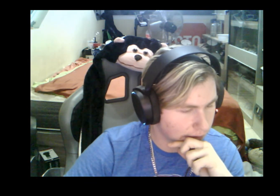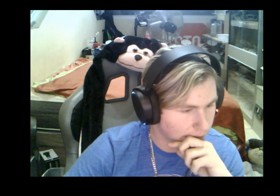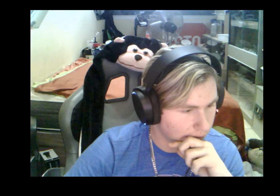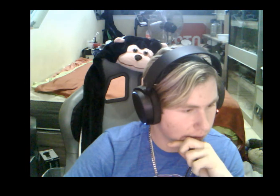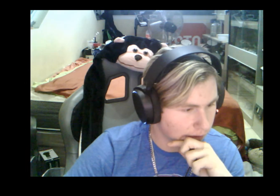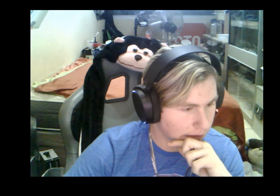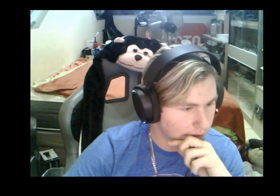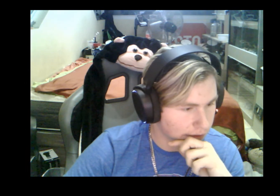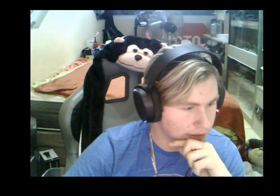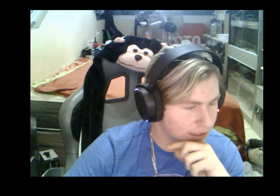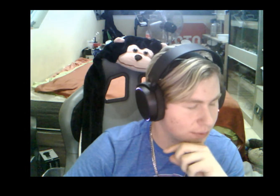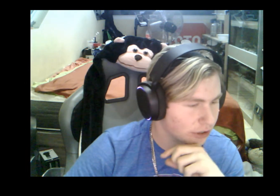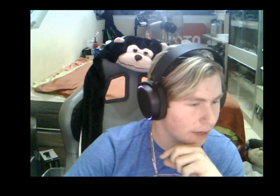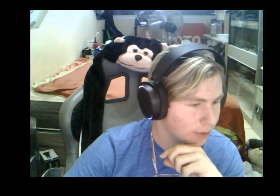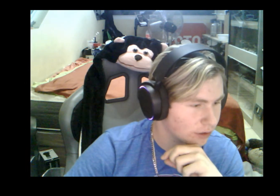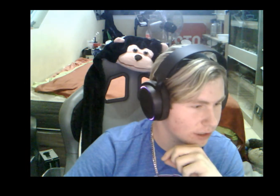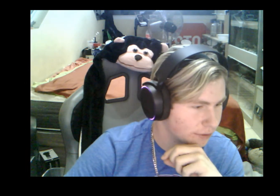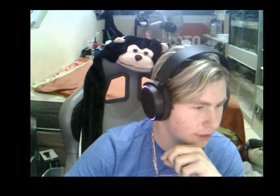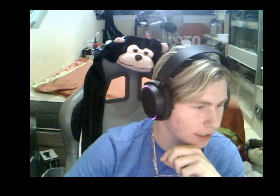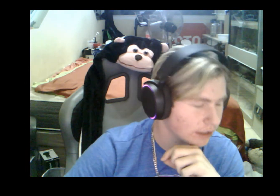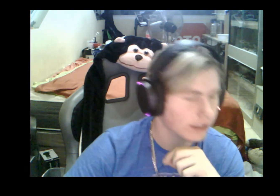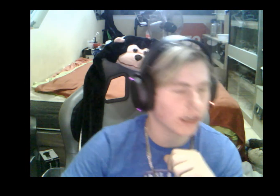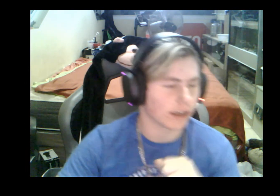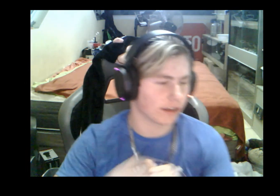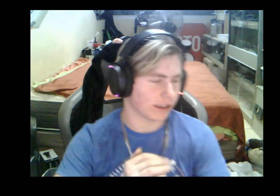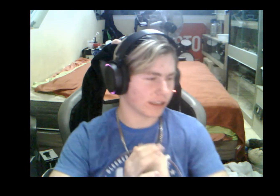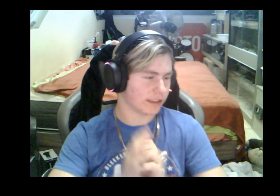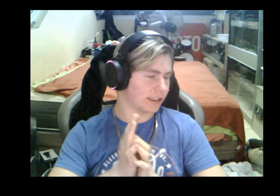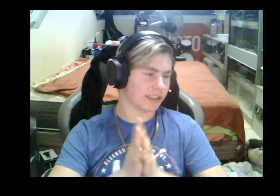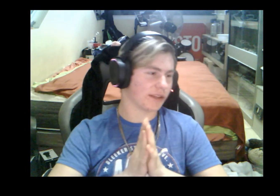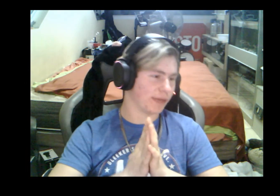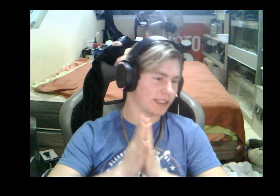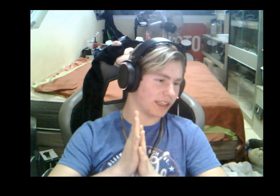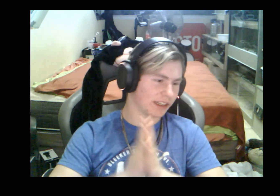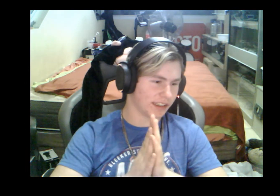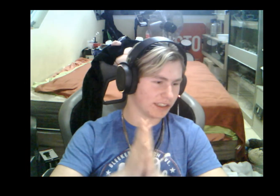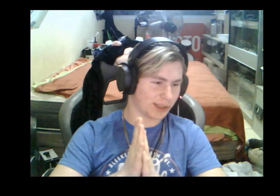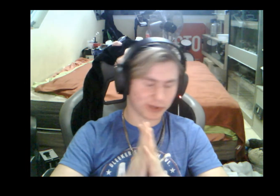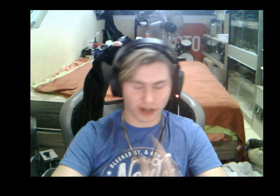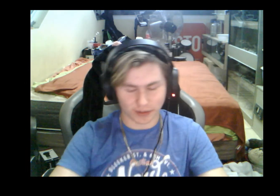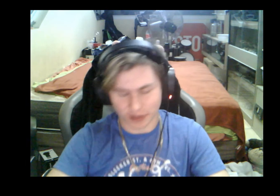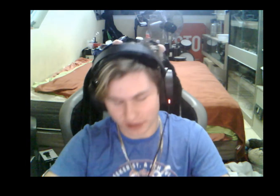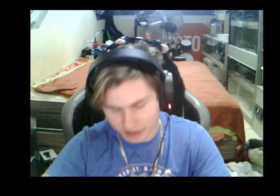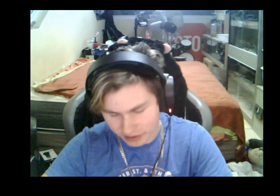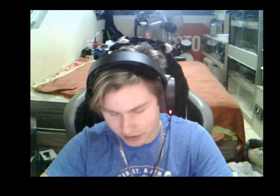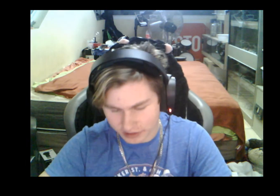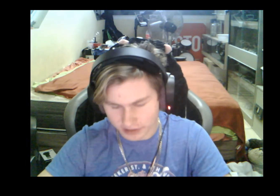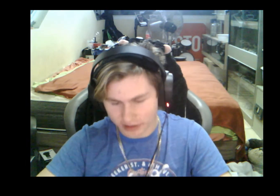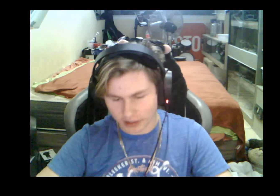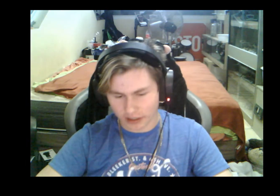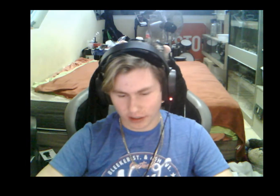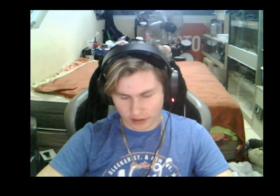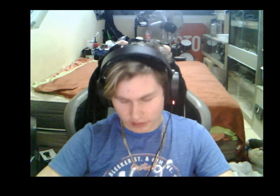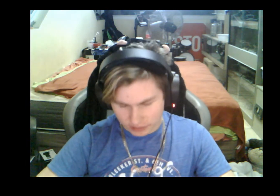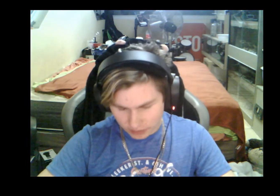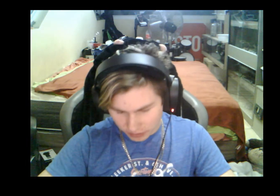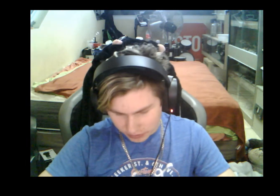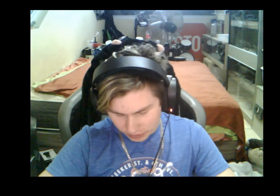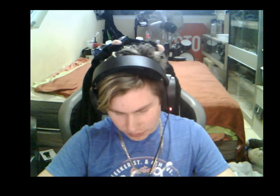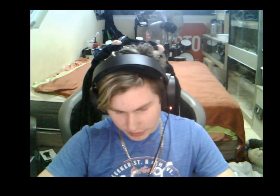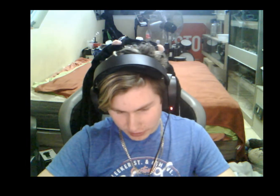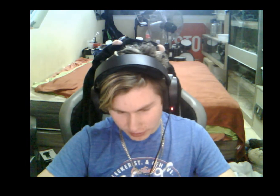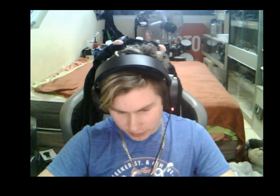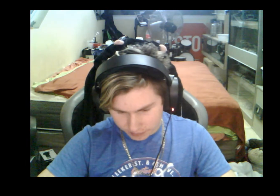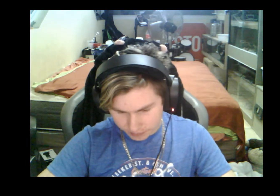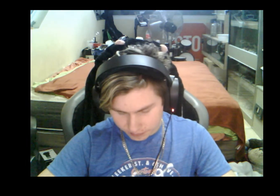yeah, you just subscribe because it's free. Yeah, that's the best idea. Just subscribe. It's not gonna cost